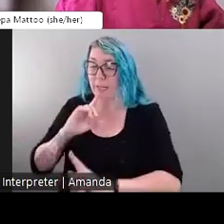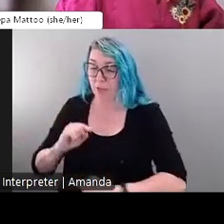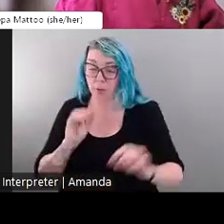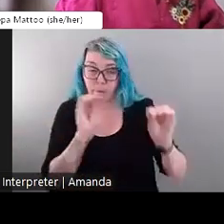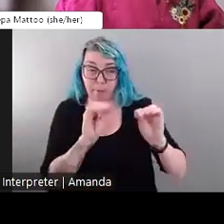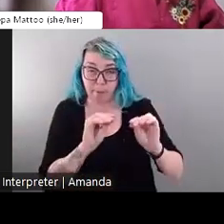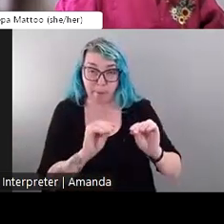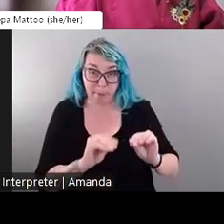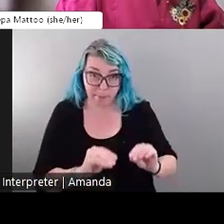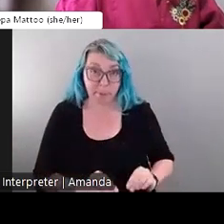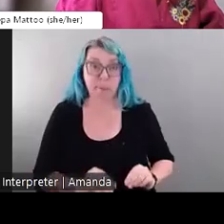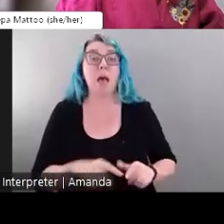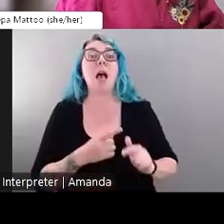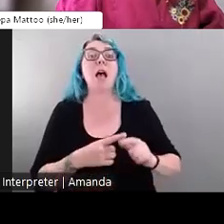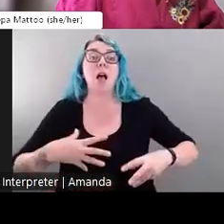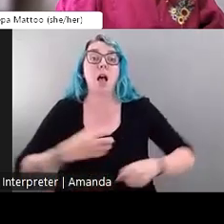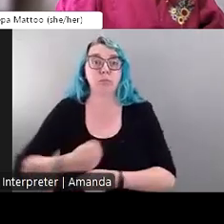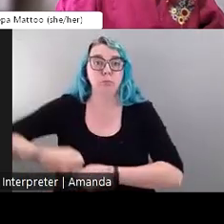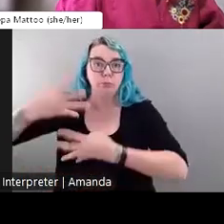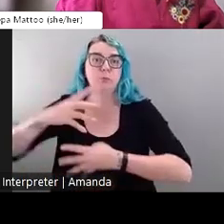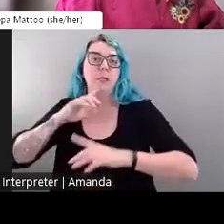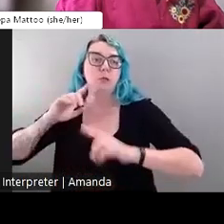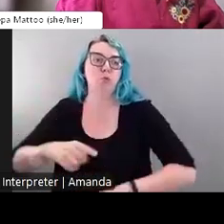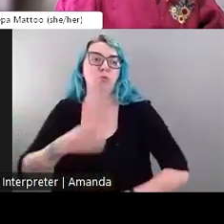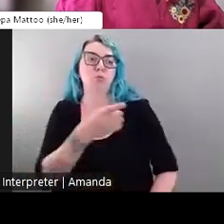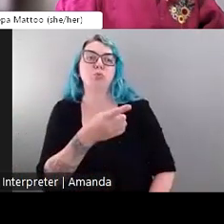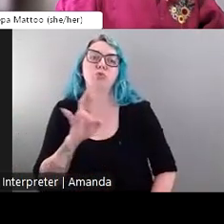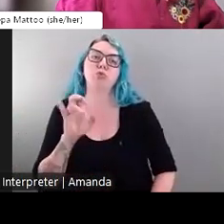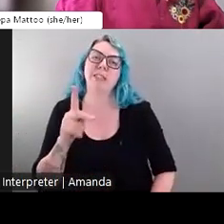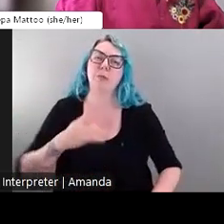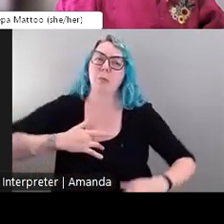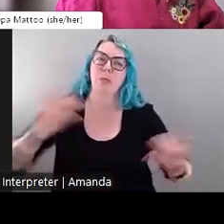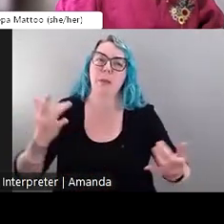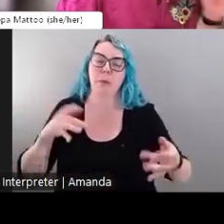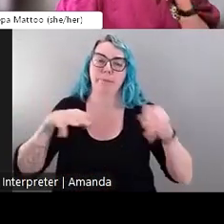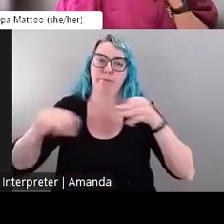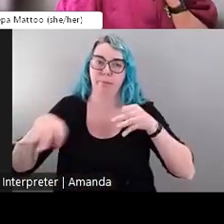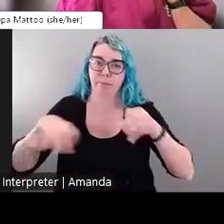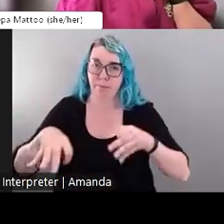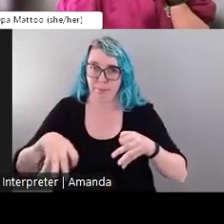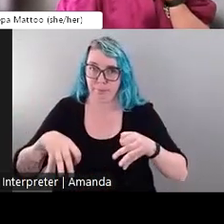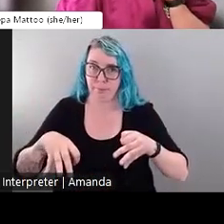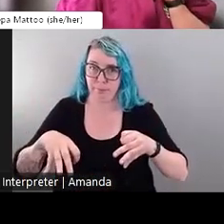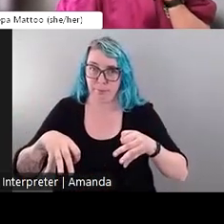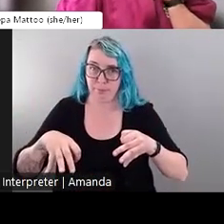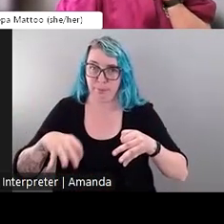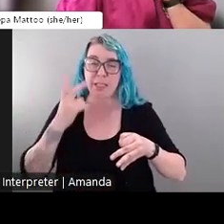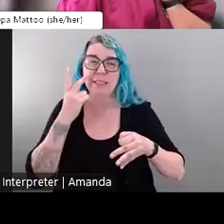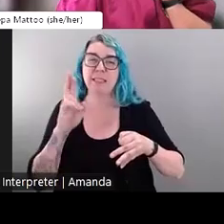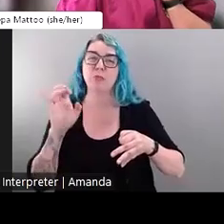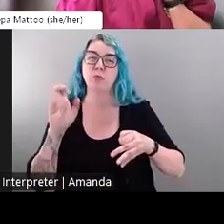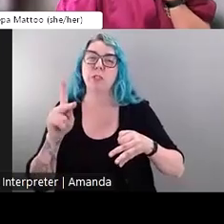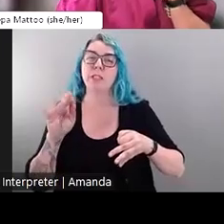these before proceeding to the rest of the report. If you scroll down, you'll notice that the risk factors are categorized by